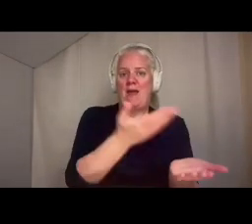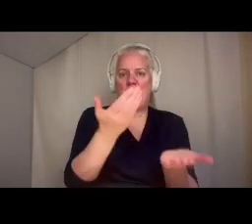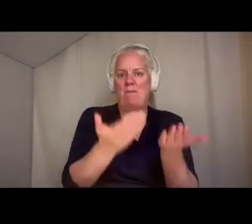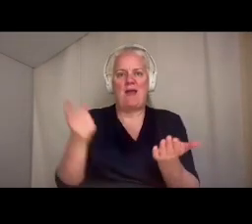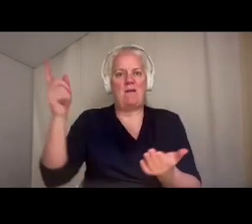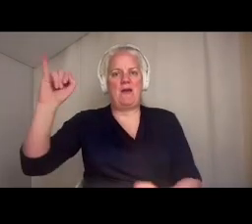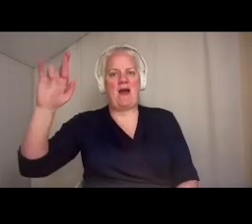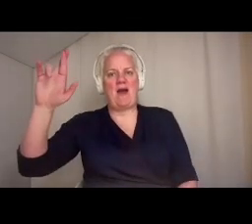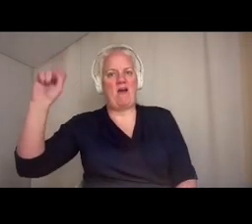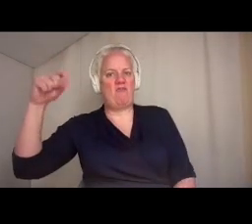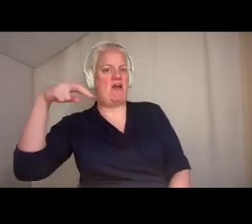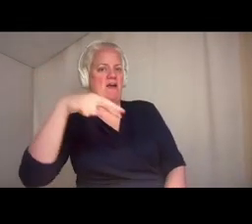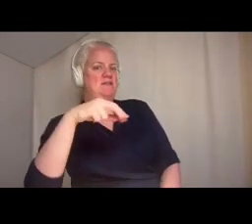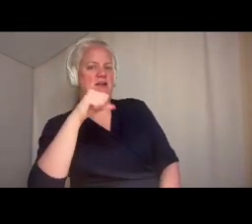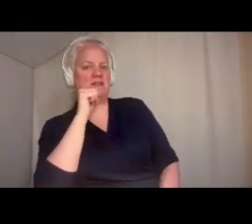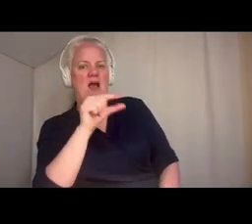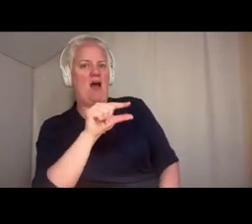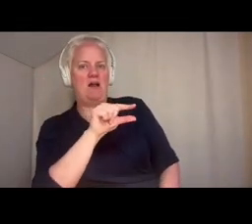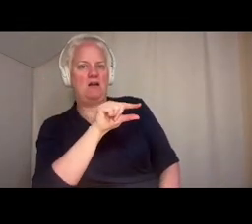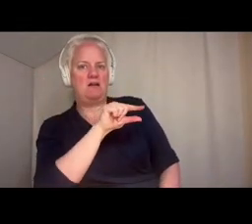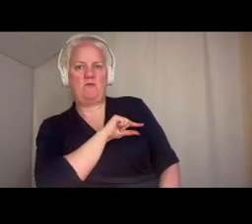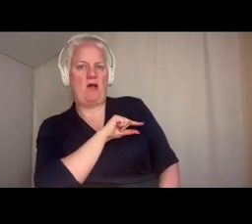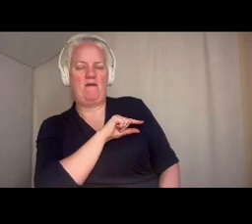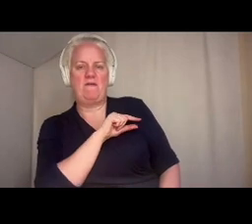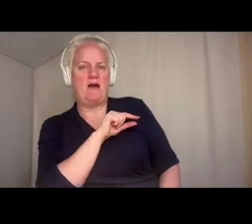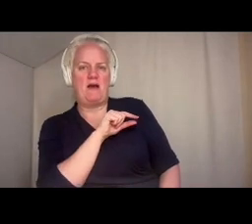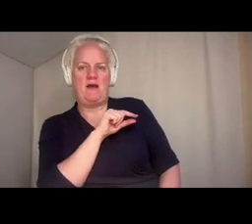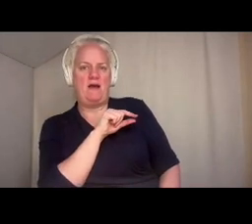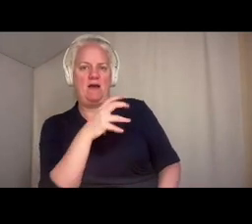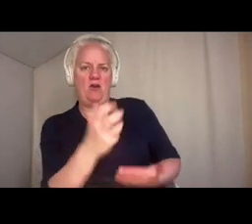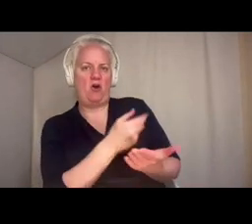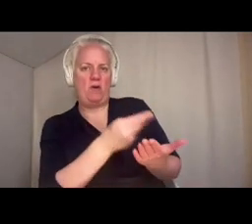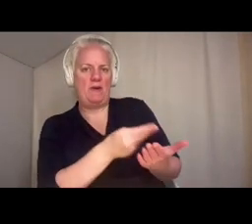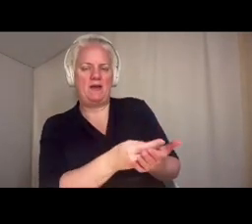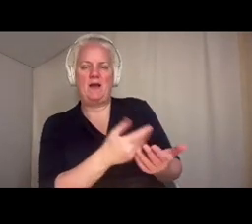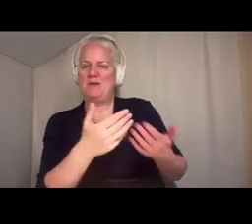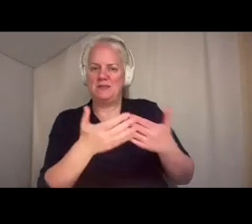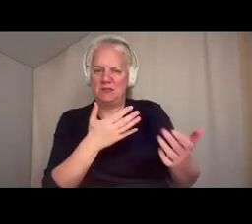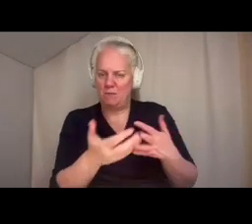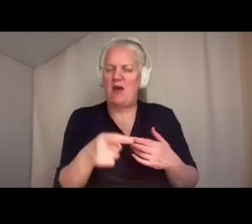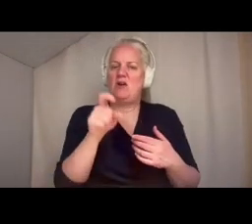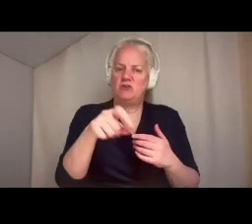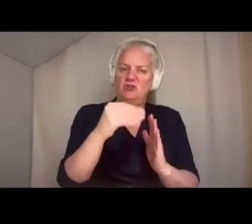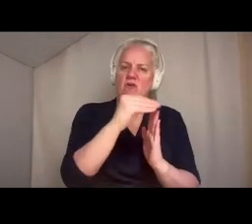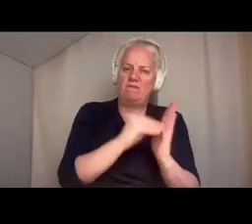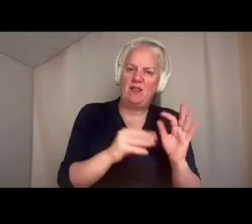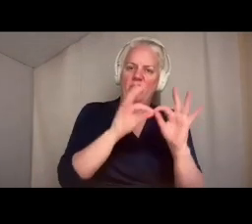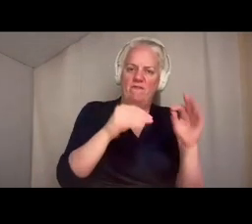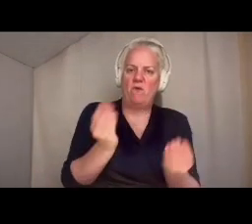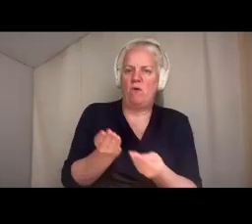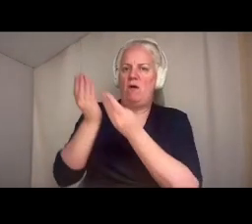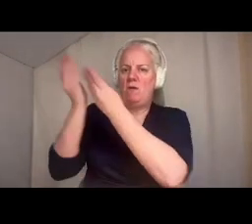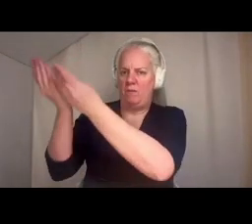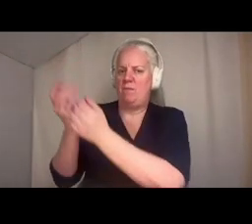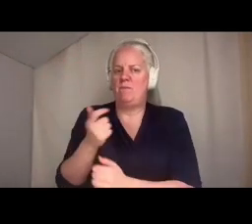Social Security Administration, and that earnings may impact